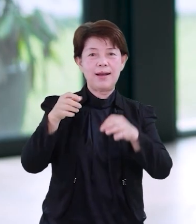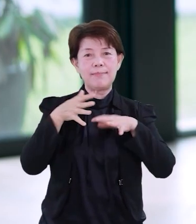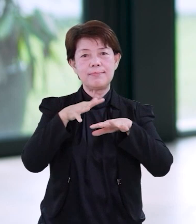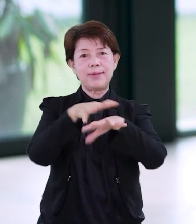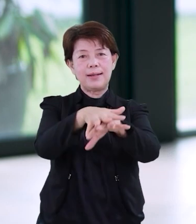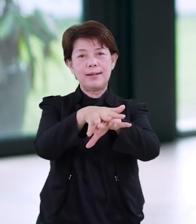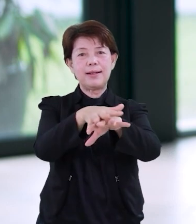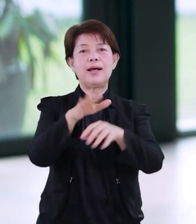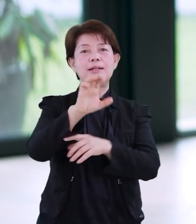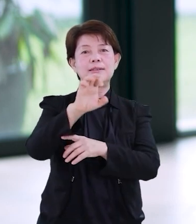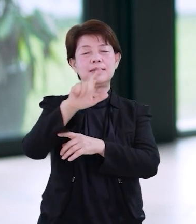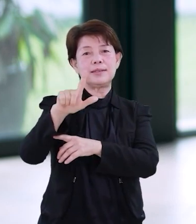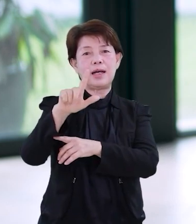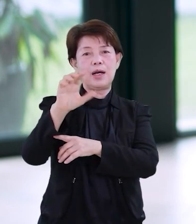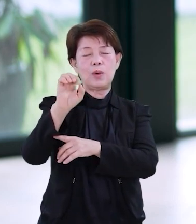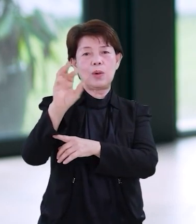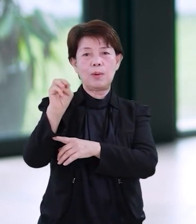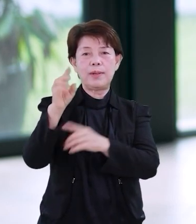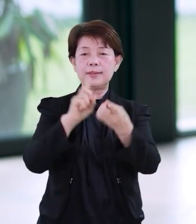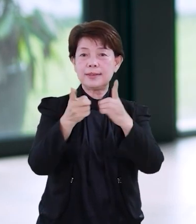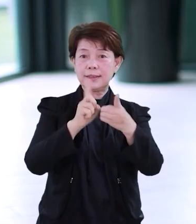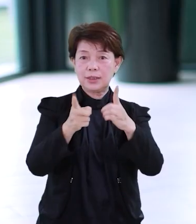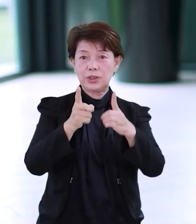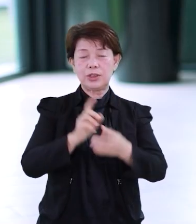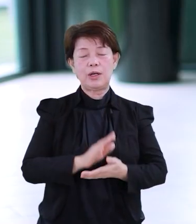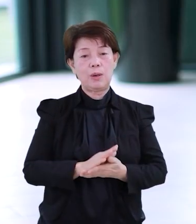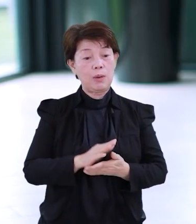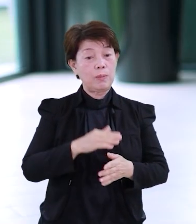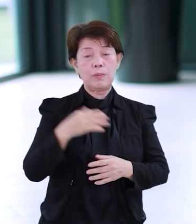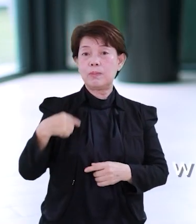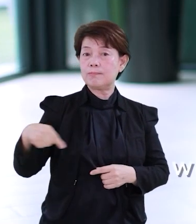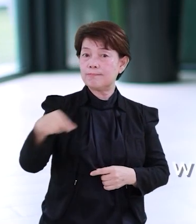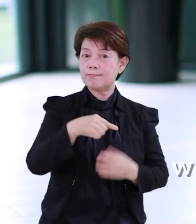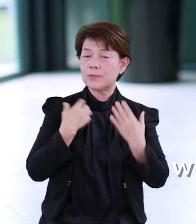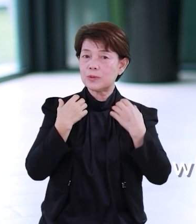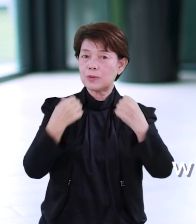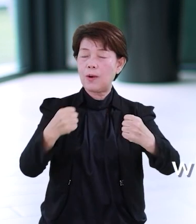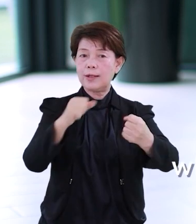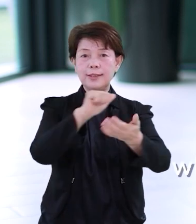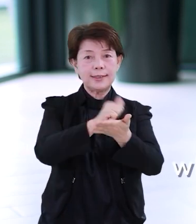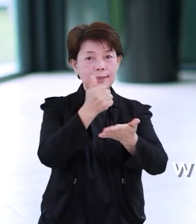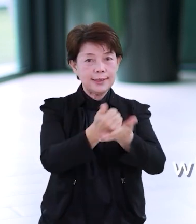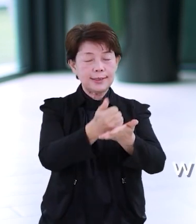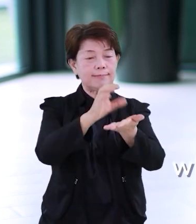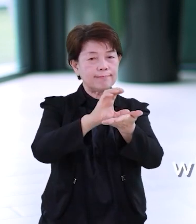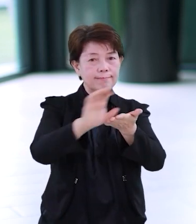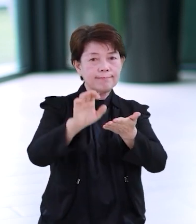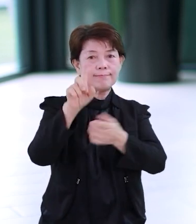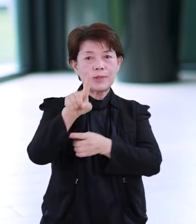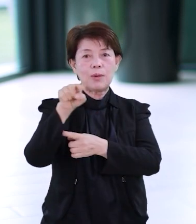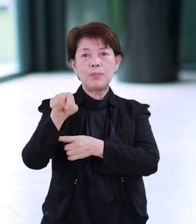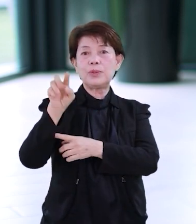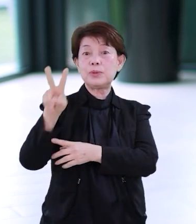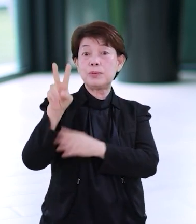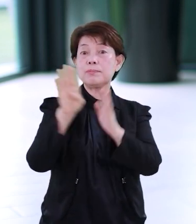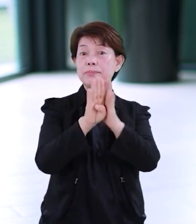the merger in Malaysia between Celcom and Digi. Also very strong when it came to the balance sheet, cash flows